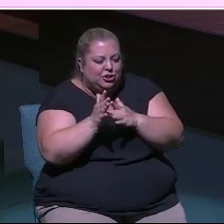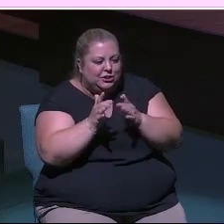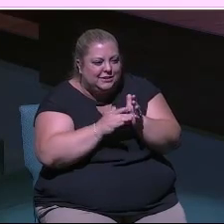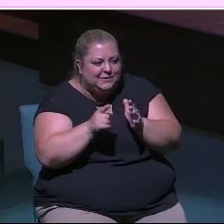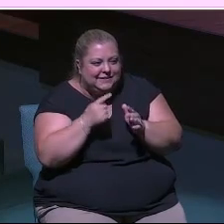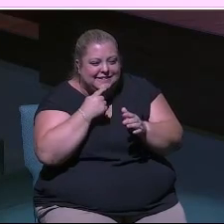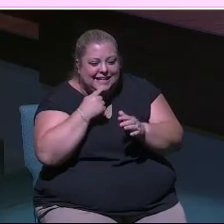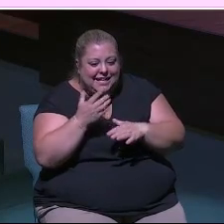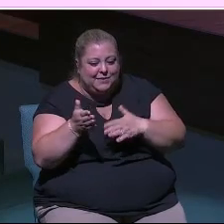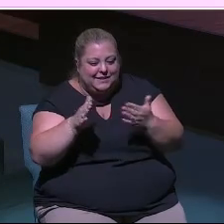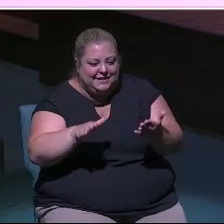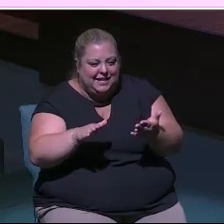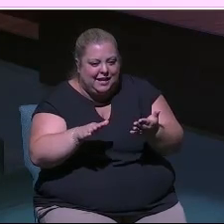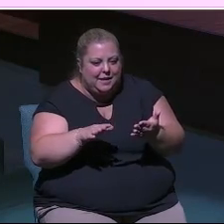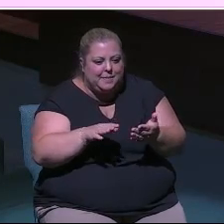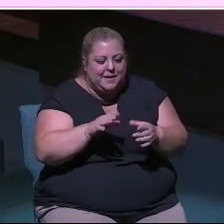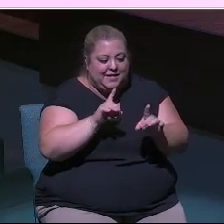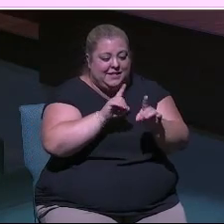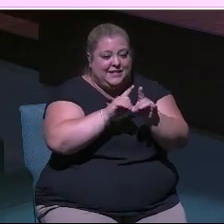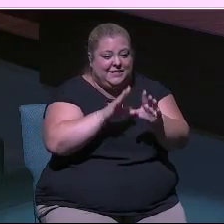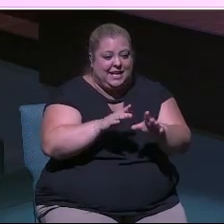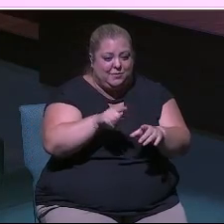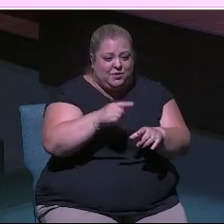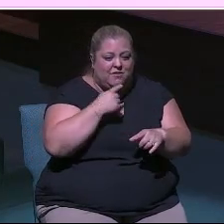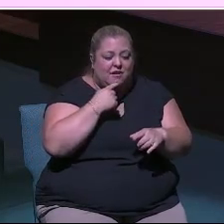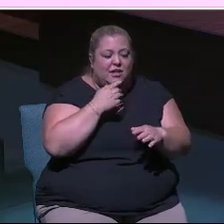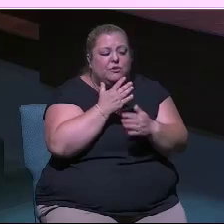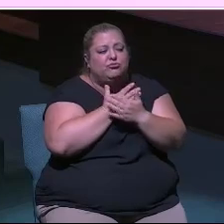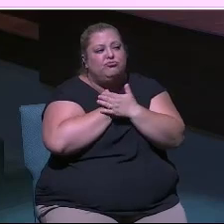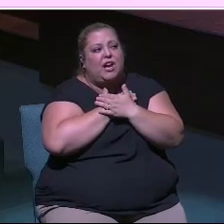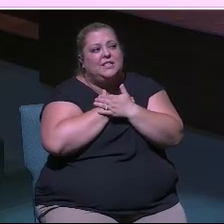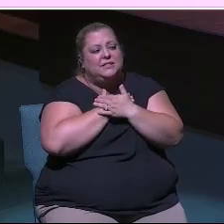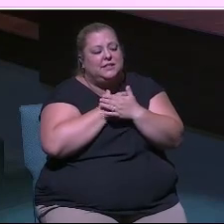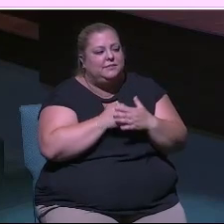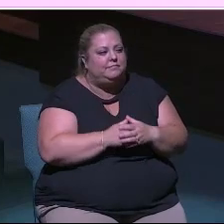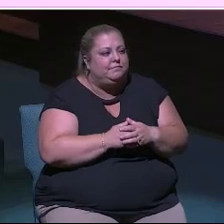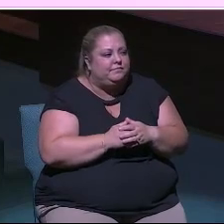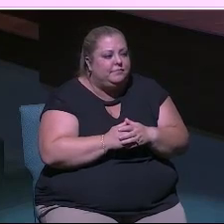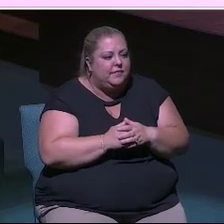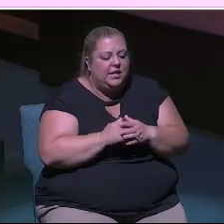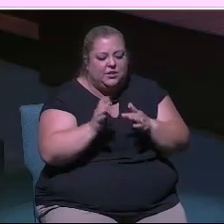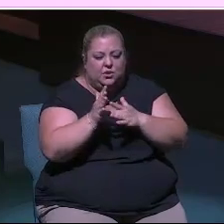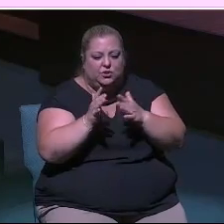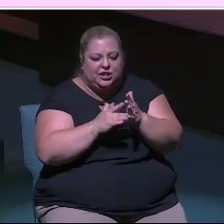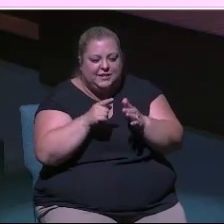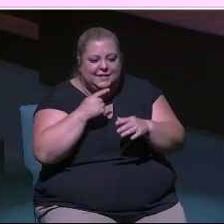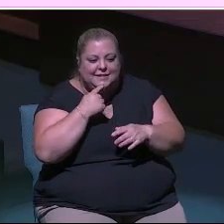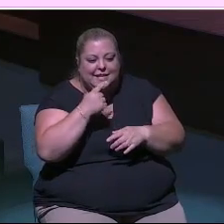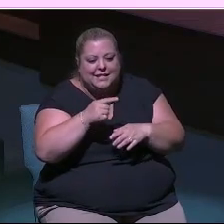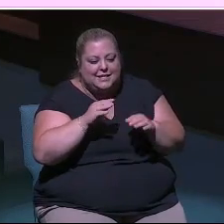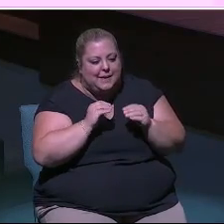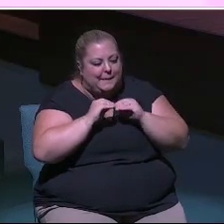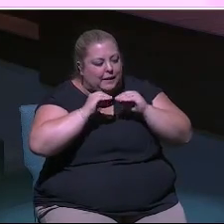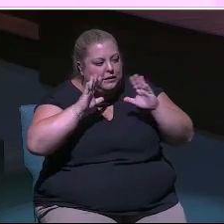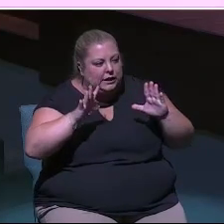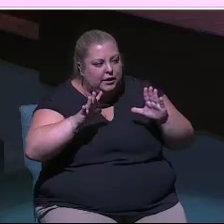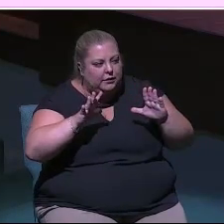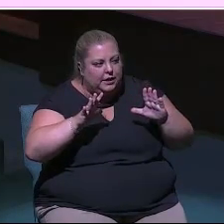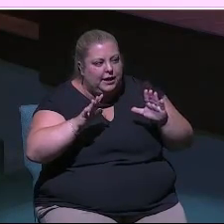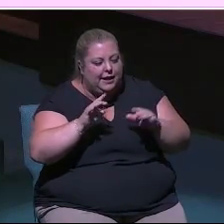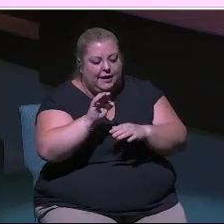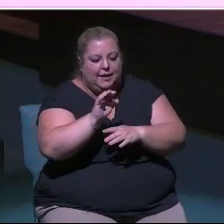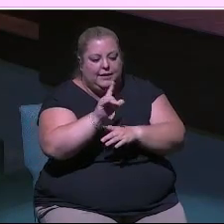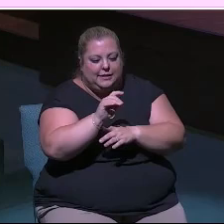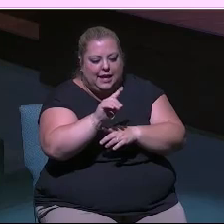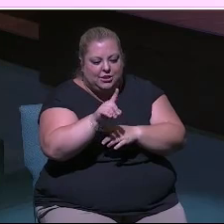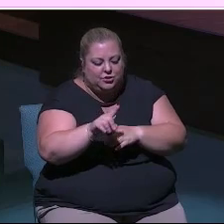but they thought that he spoke of him taking rest and sleep. And then said Jesus unto them plainly, Lazarus. And this is one of those statements that